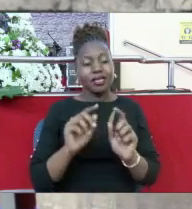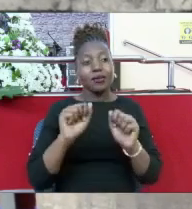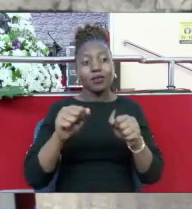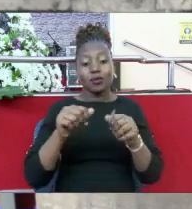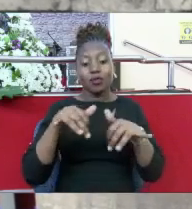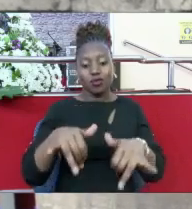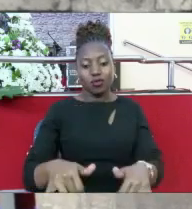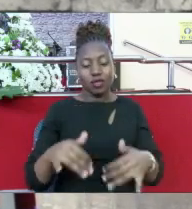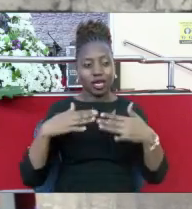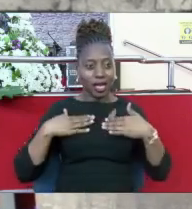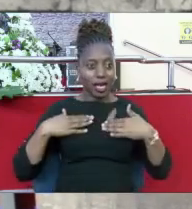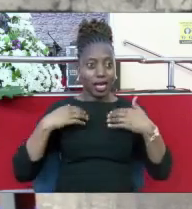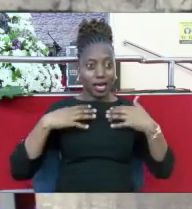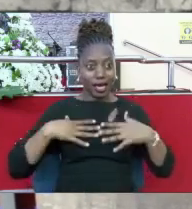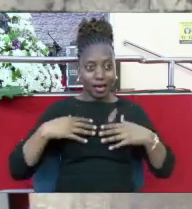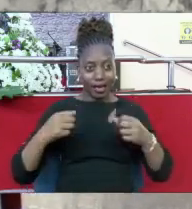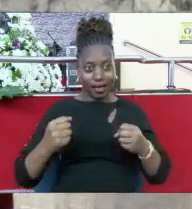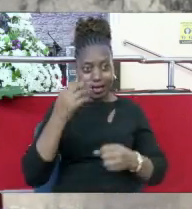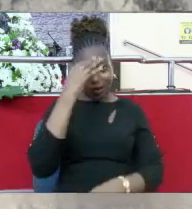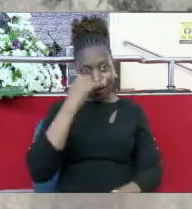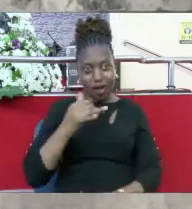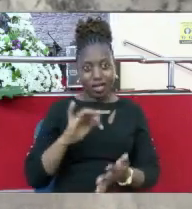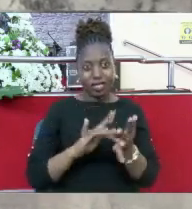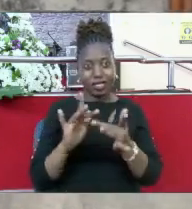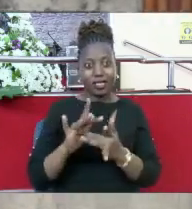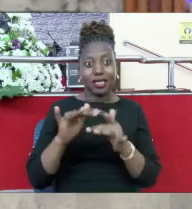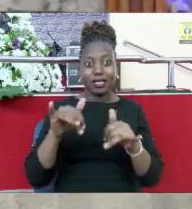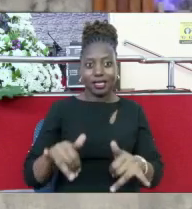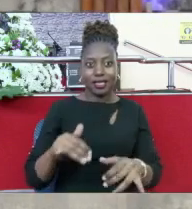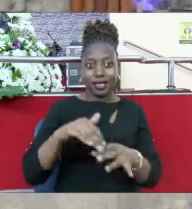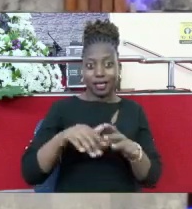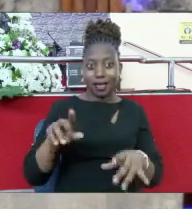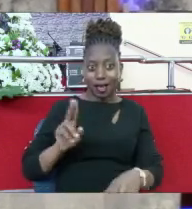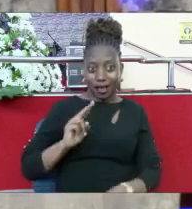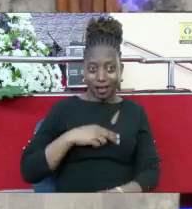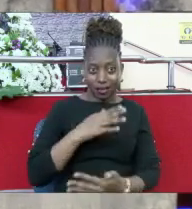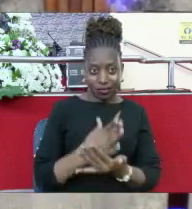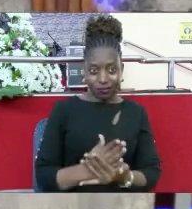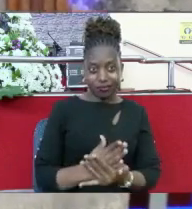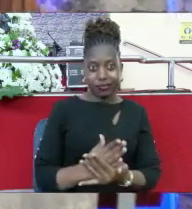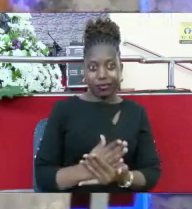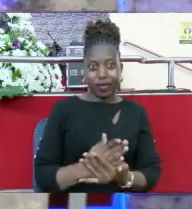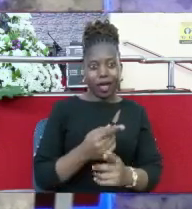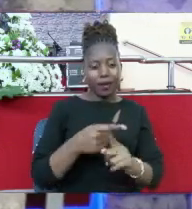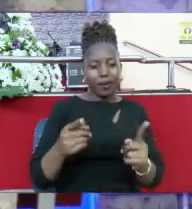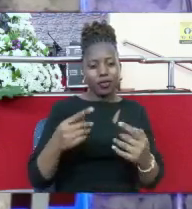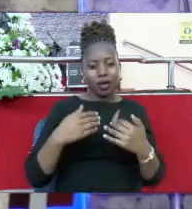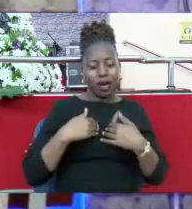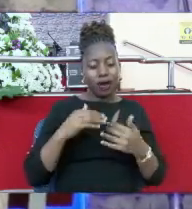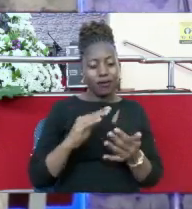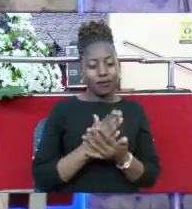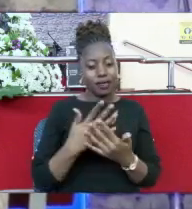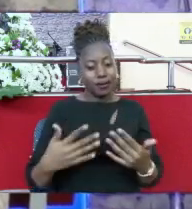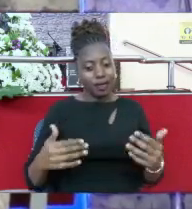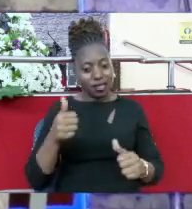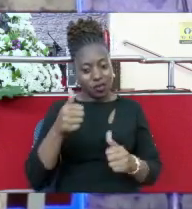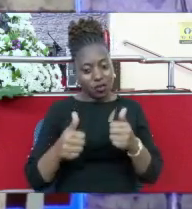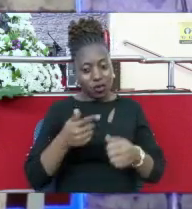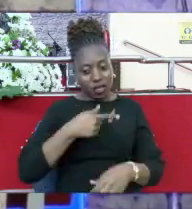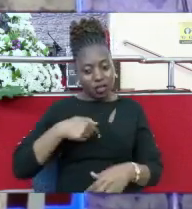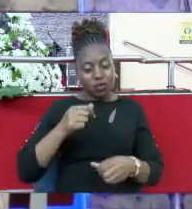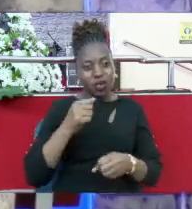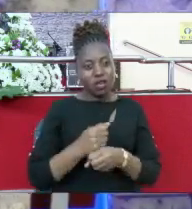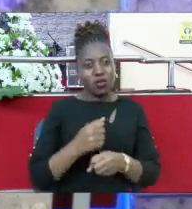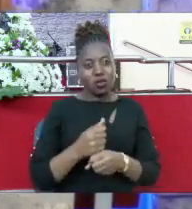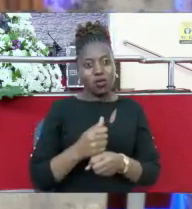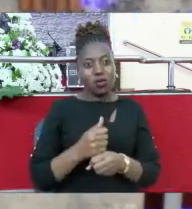hali nzuri ya afya. We are healthy. Yesu alitukomboa. So there are some things we do which will harm our bodies. Kuna vitu tunafanya ambavyo vitaweza